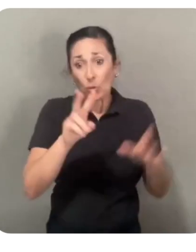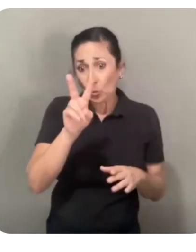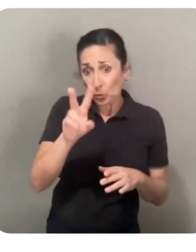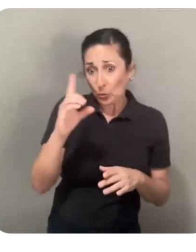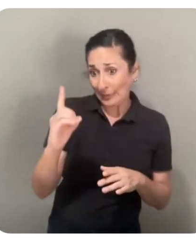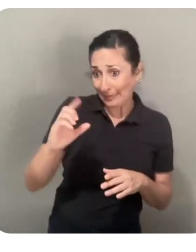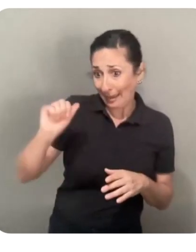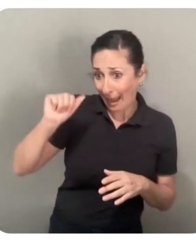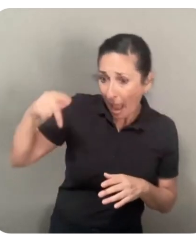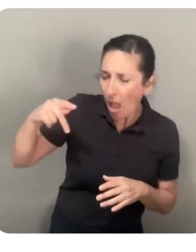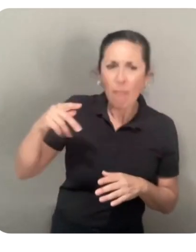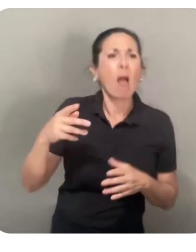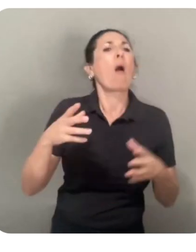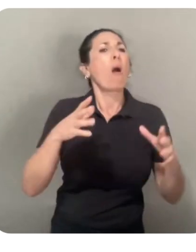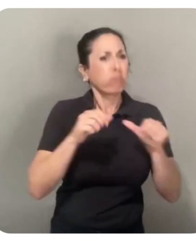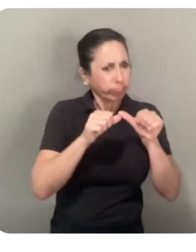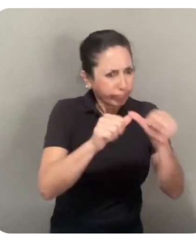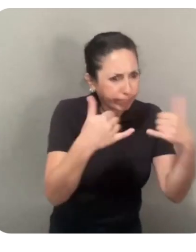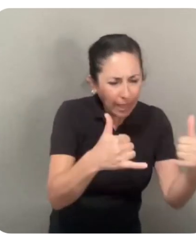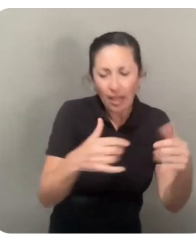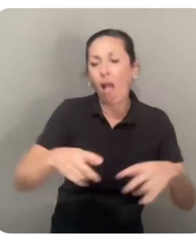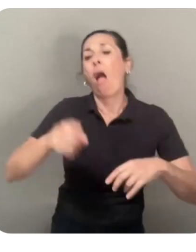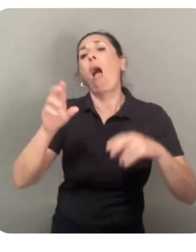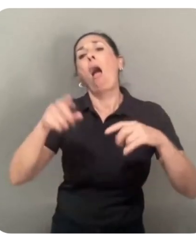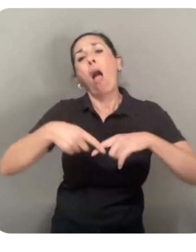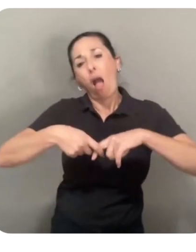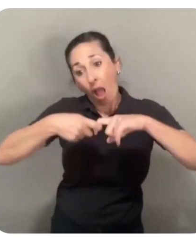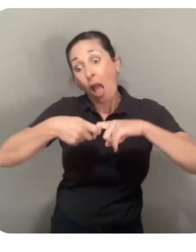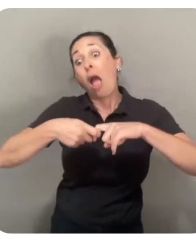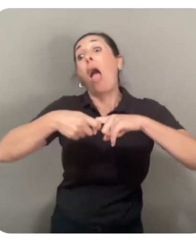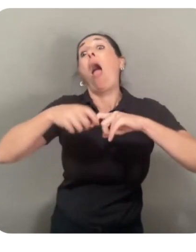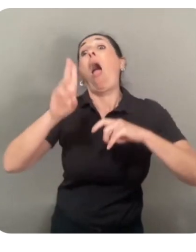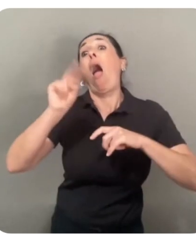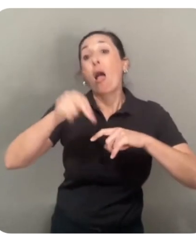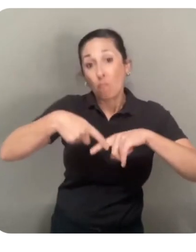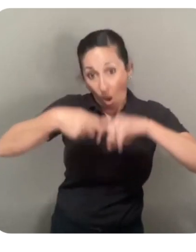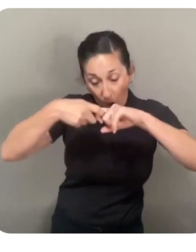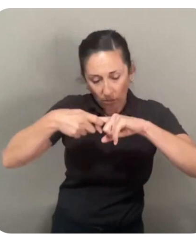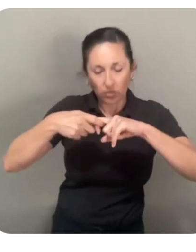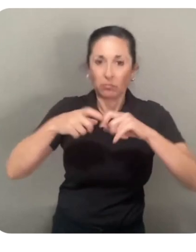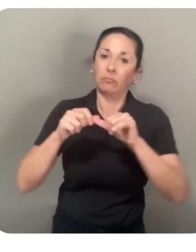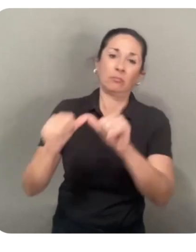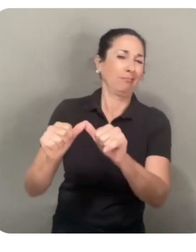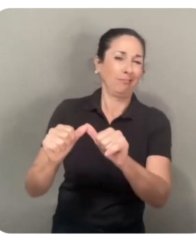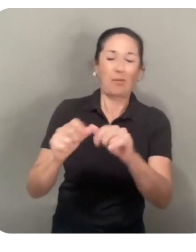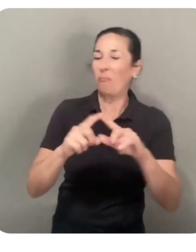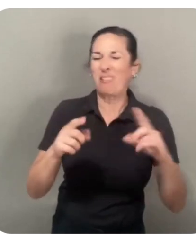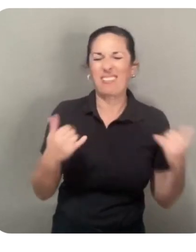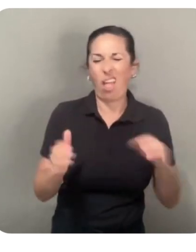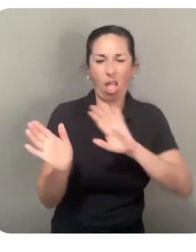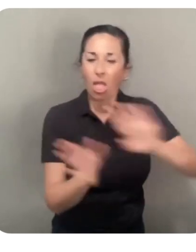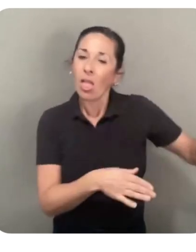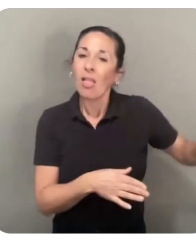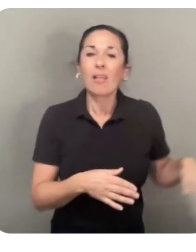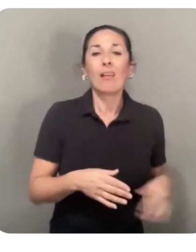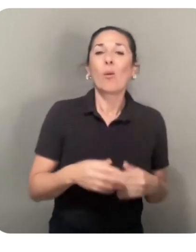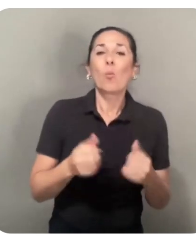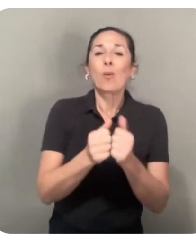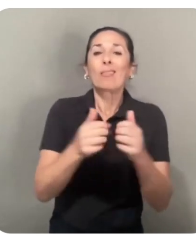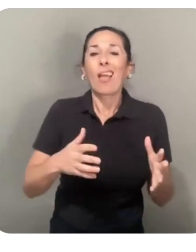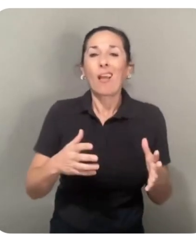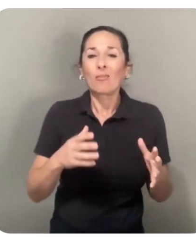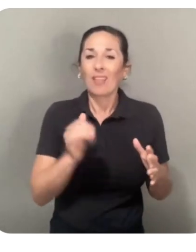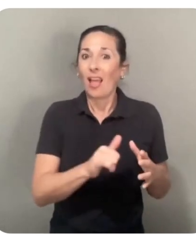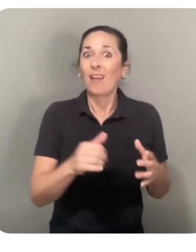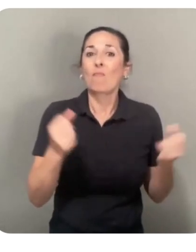playing, you'd have to unpause and lose access to that app. Seamless multitasking means you don't have to choose. You